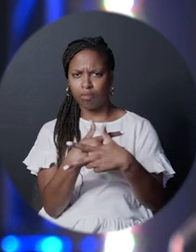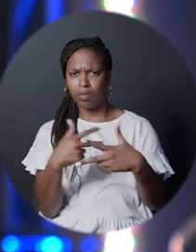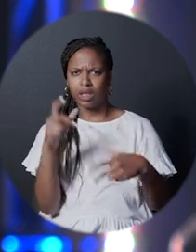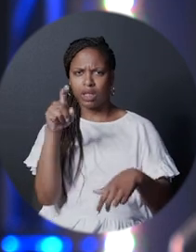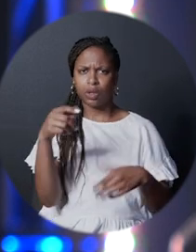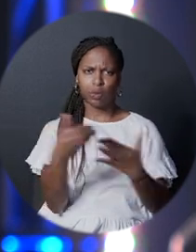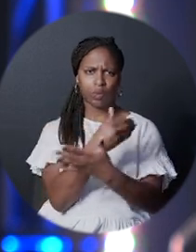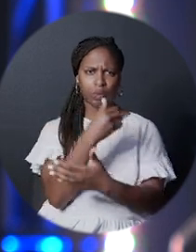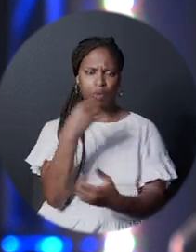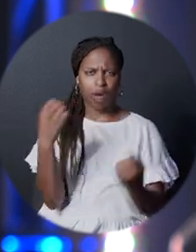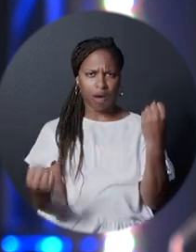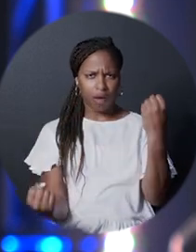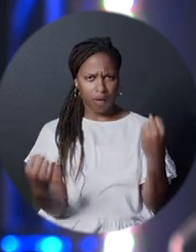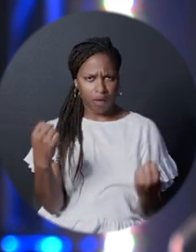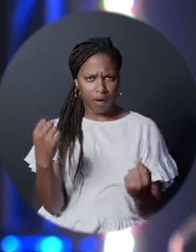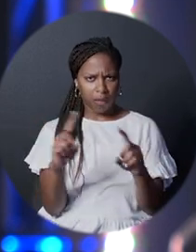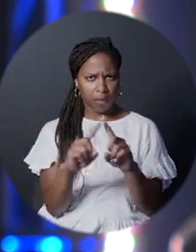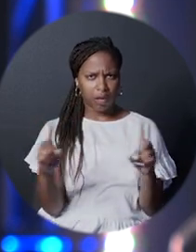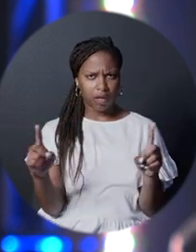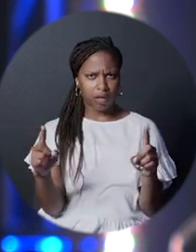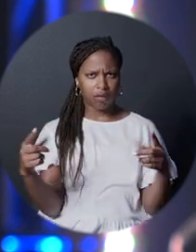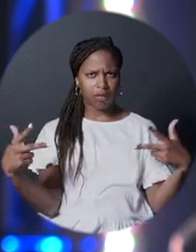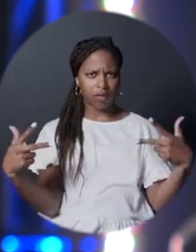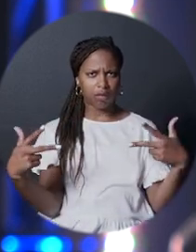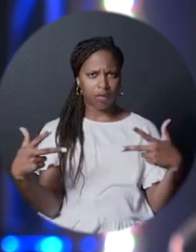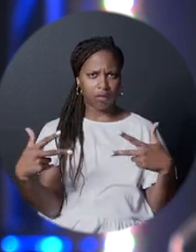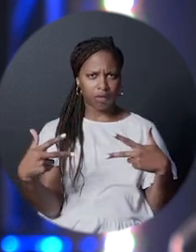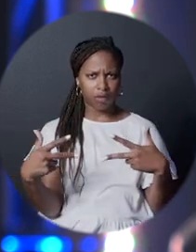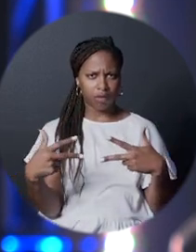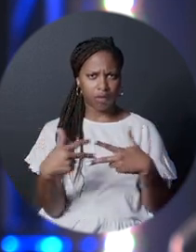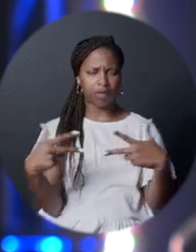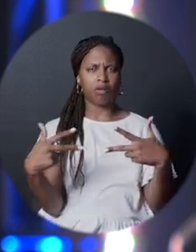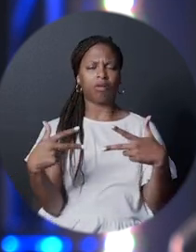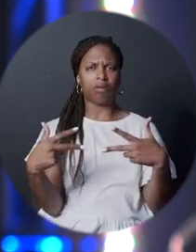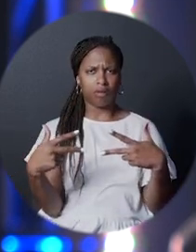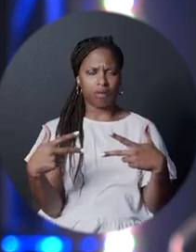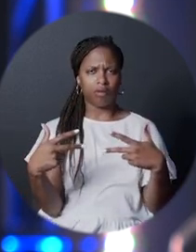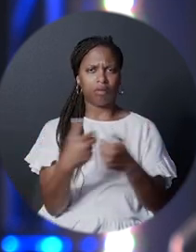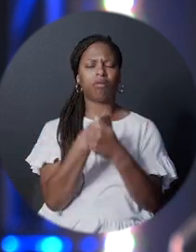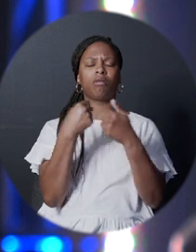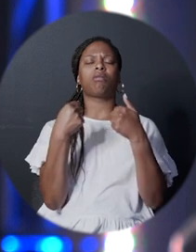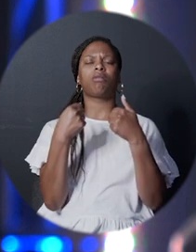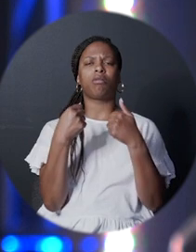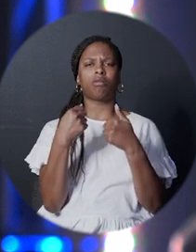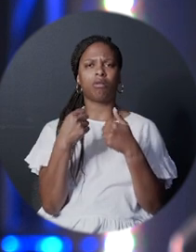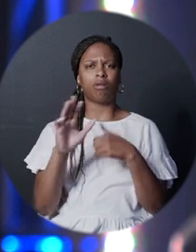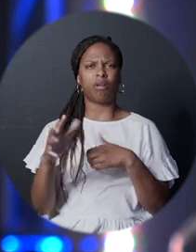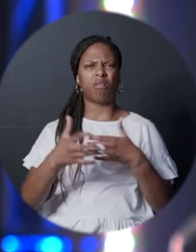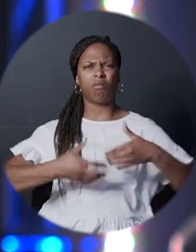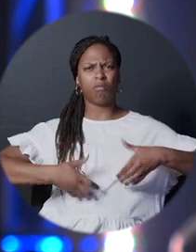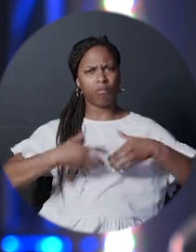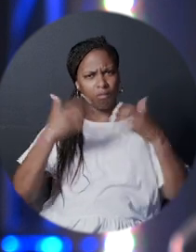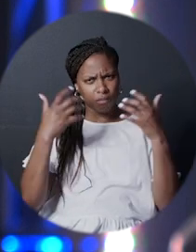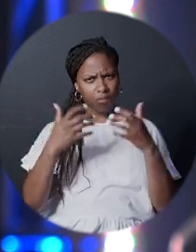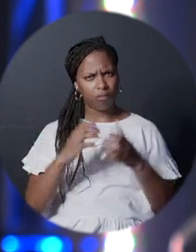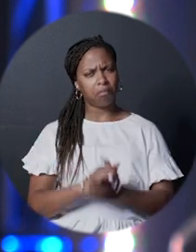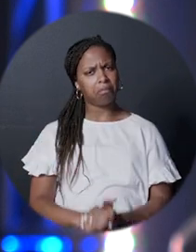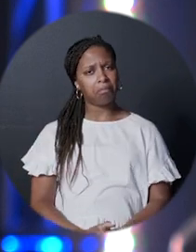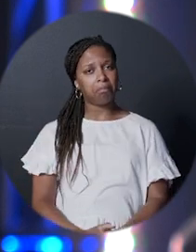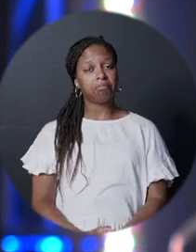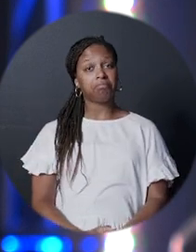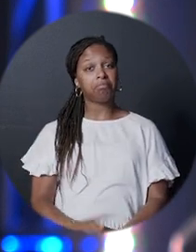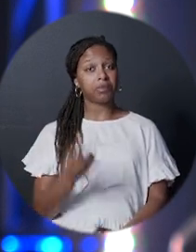running into each other. Now, they needed new cars. But here they are running into each other because of their